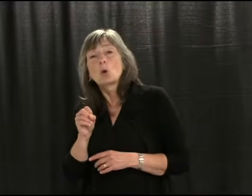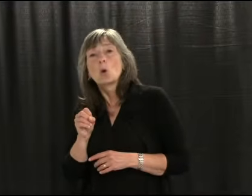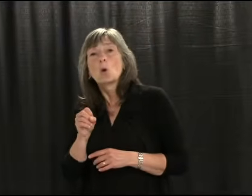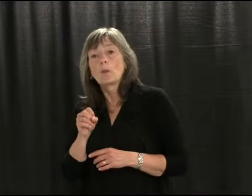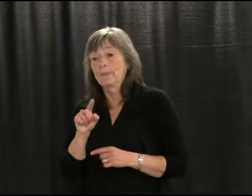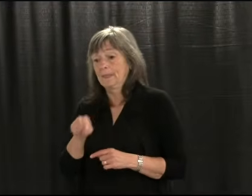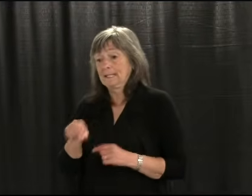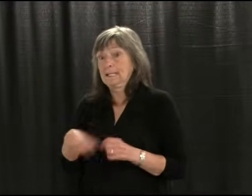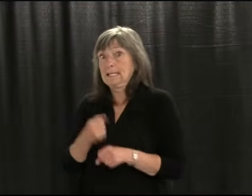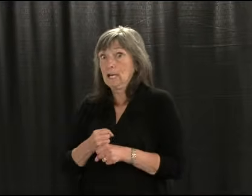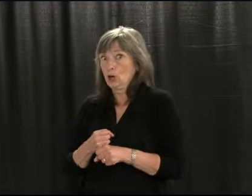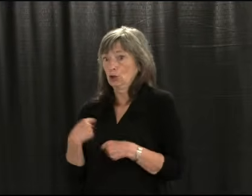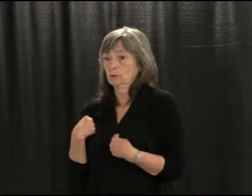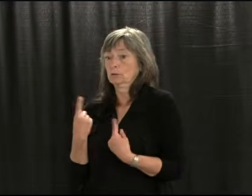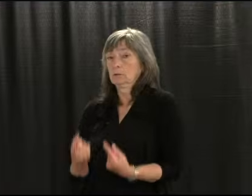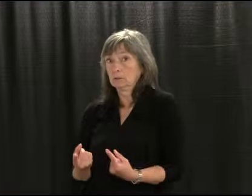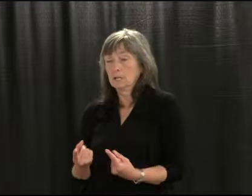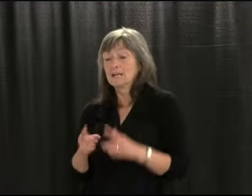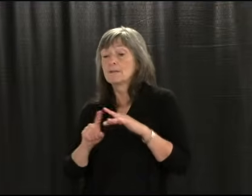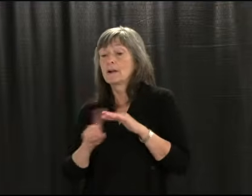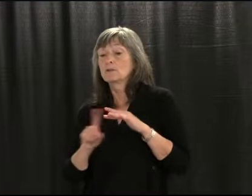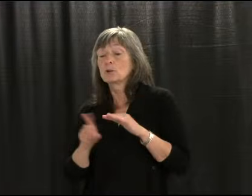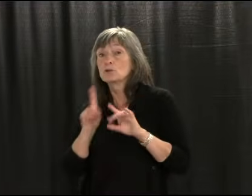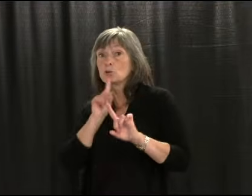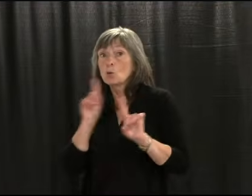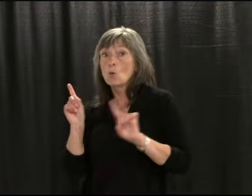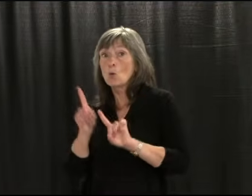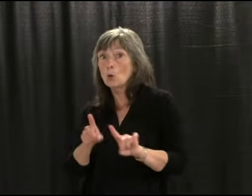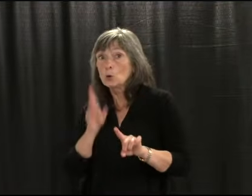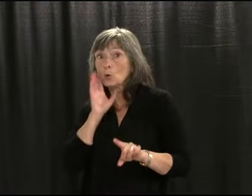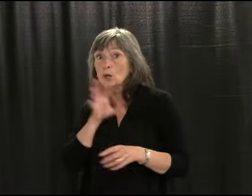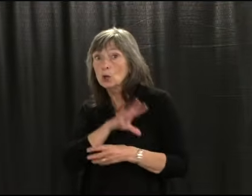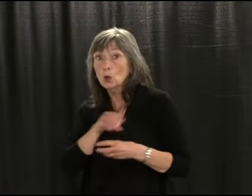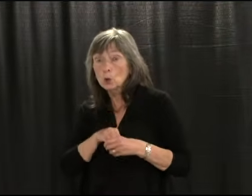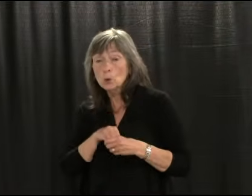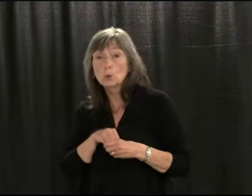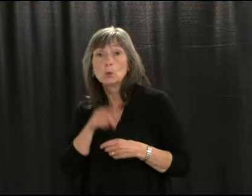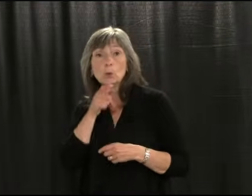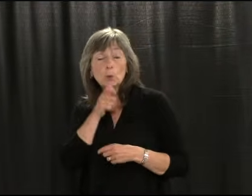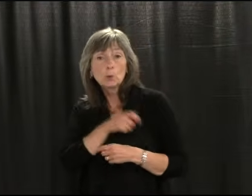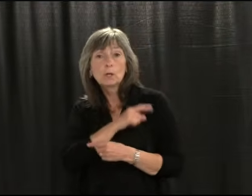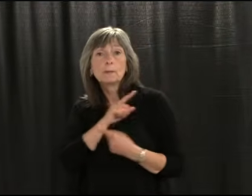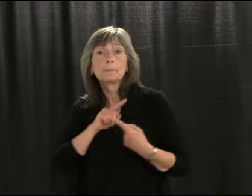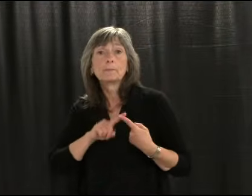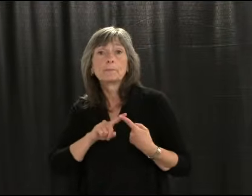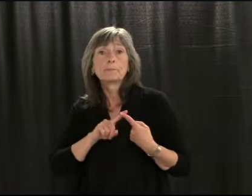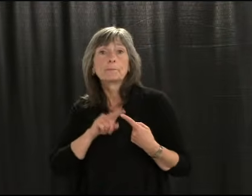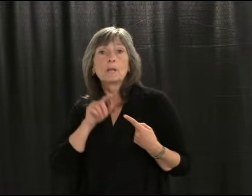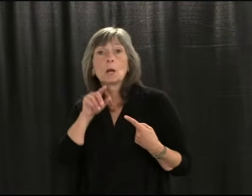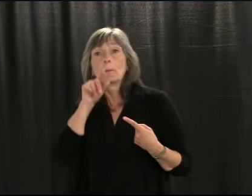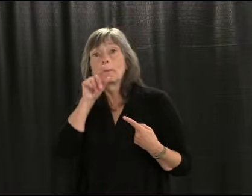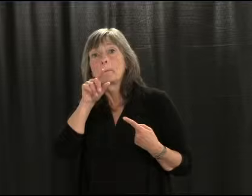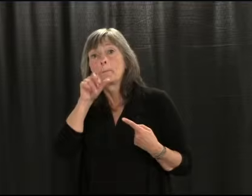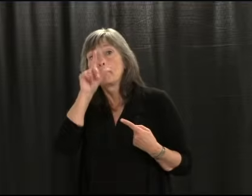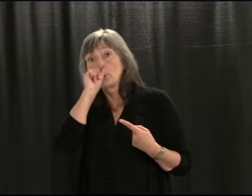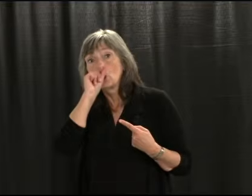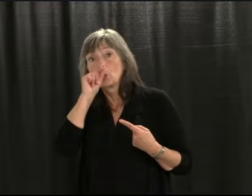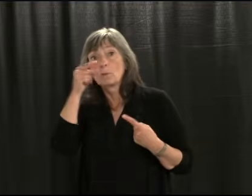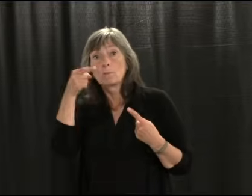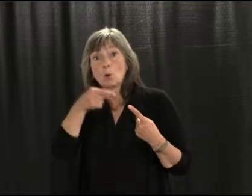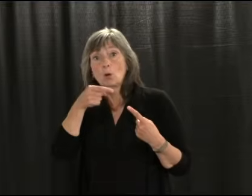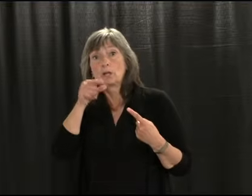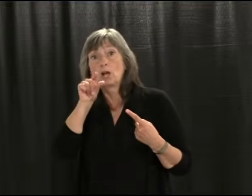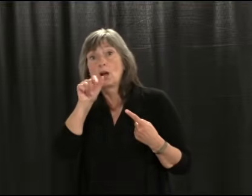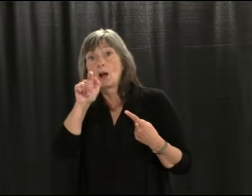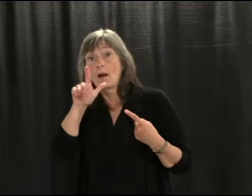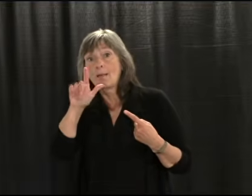year so far. These evacuation orders include the area of Burnt Point, Gull Island,